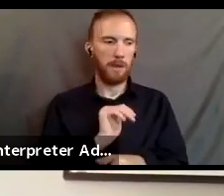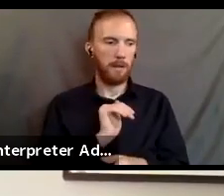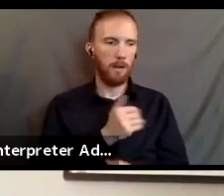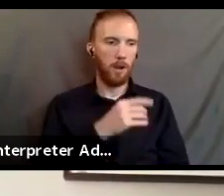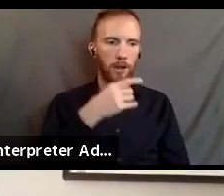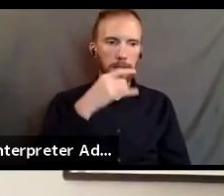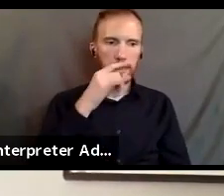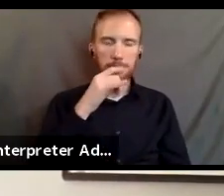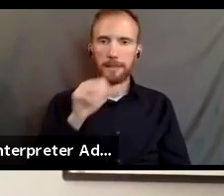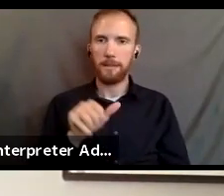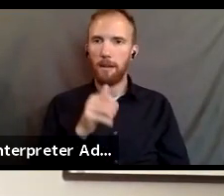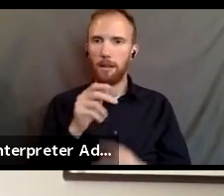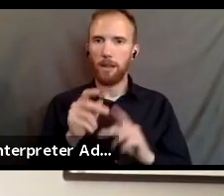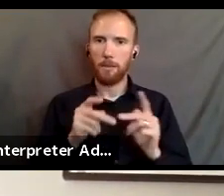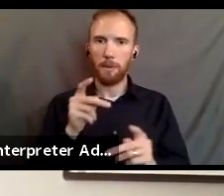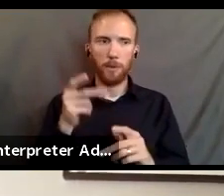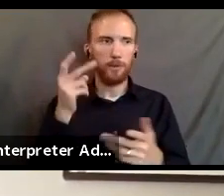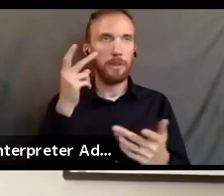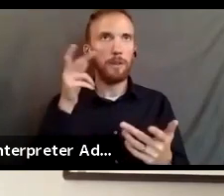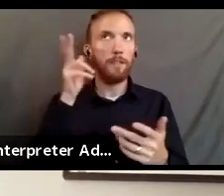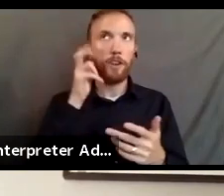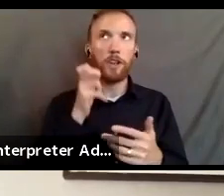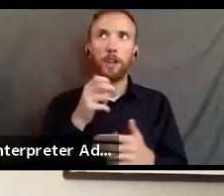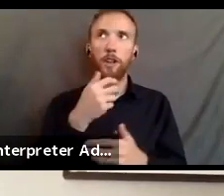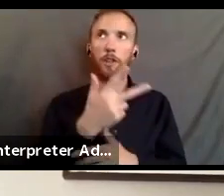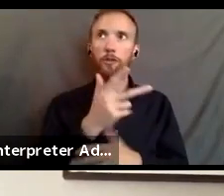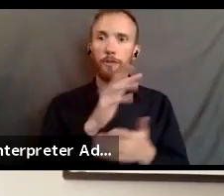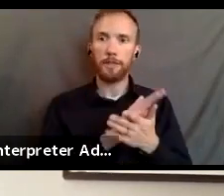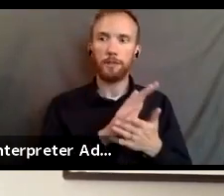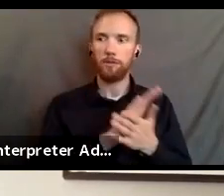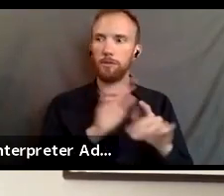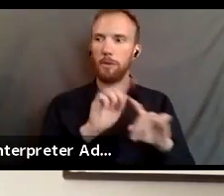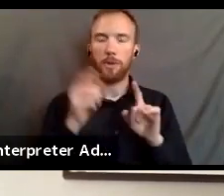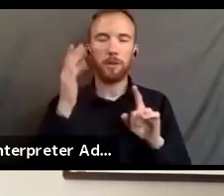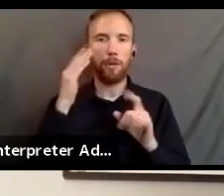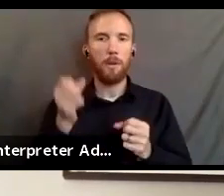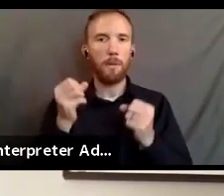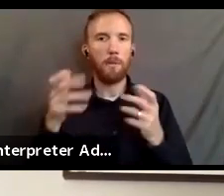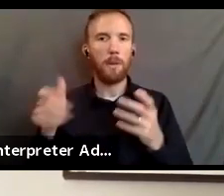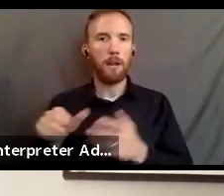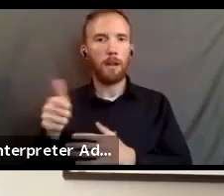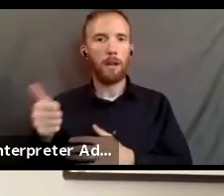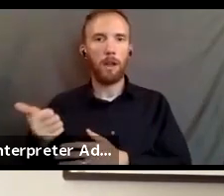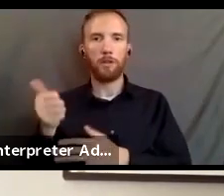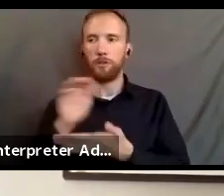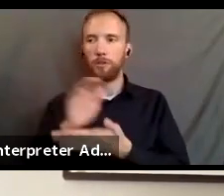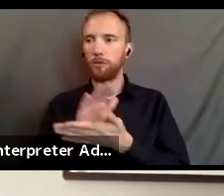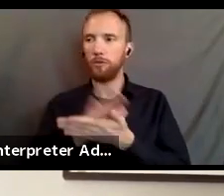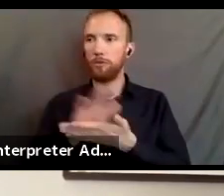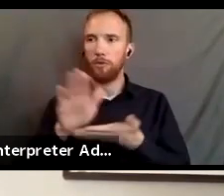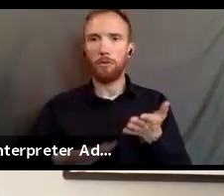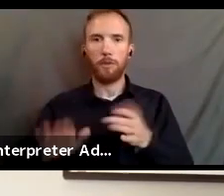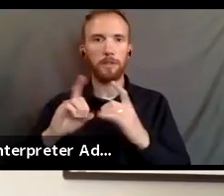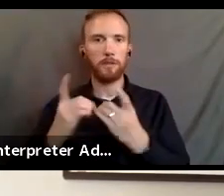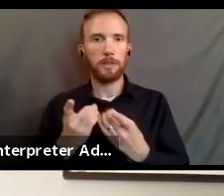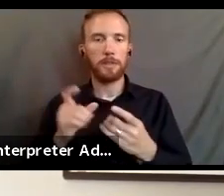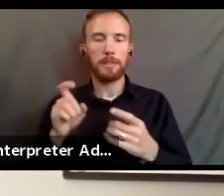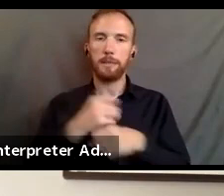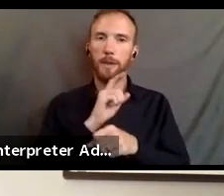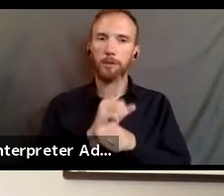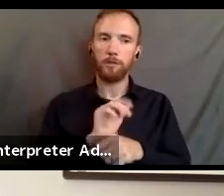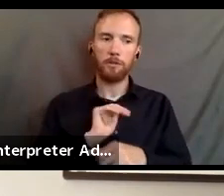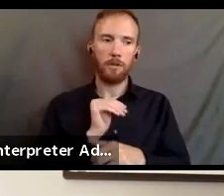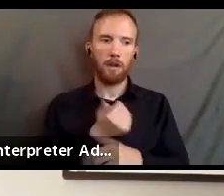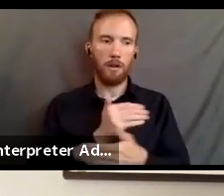we just care from three schools at least and then many others across the district we need to make sure that our schools our schools our